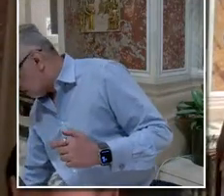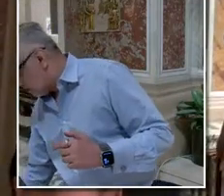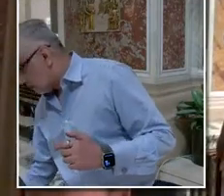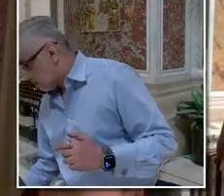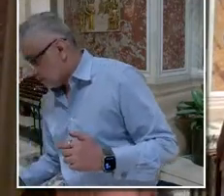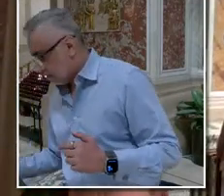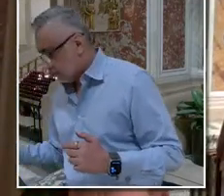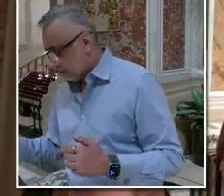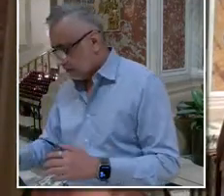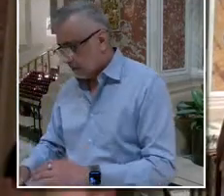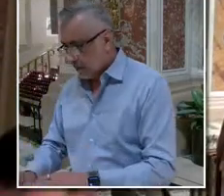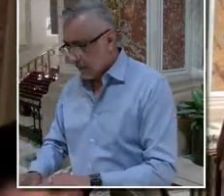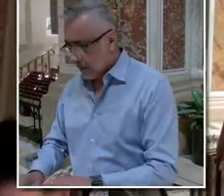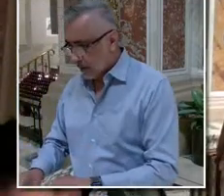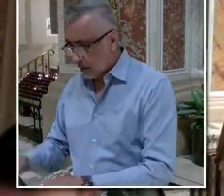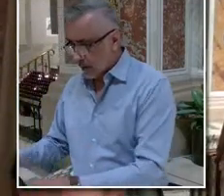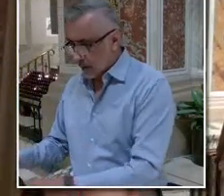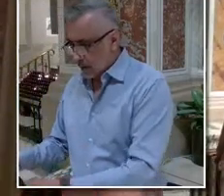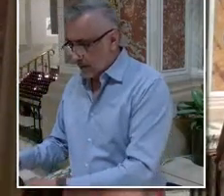Kyrie